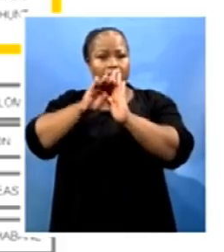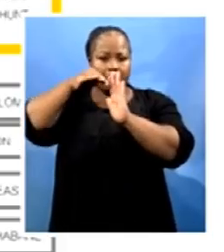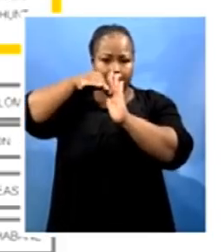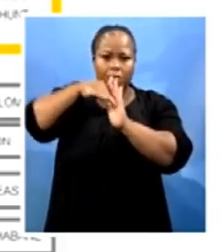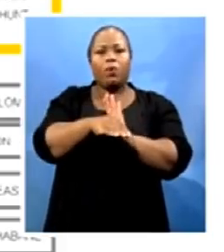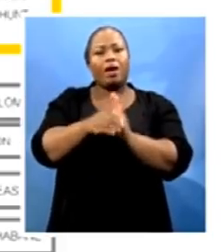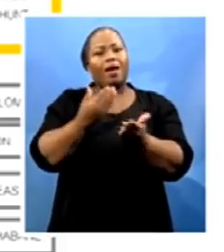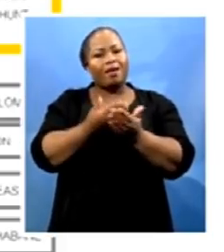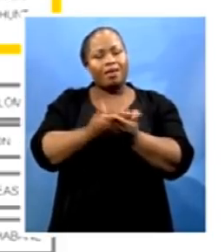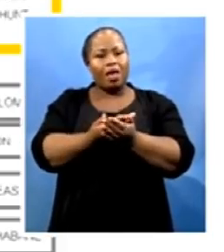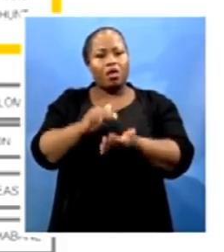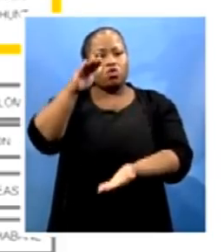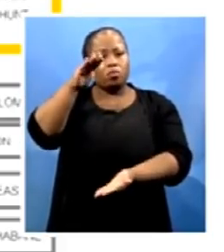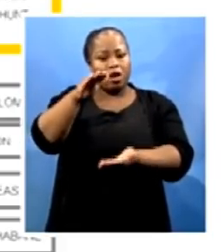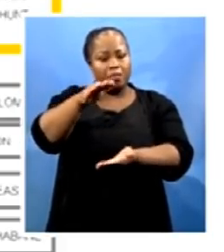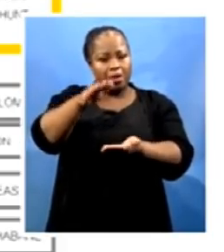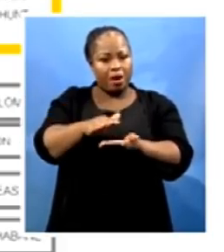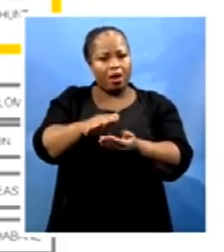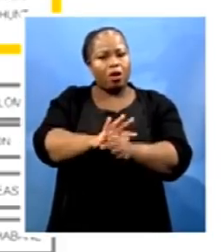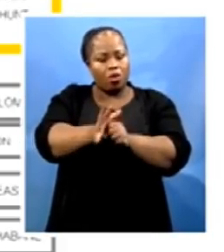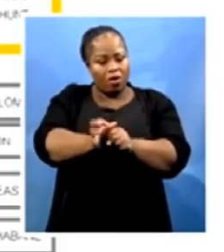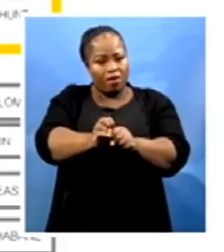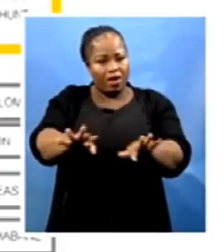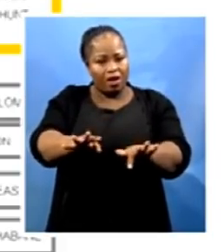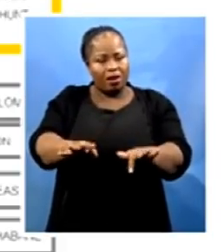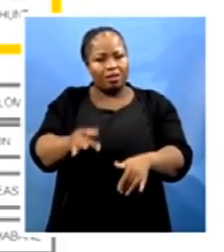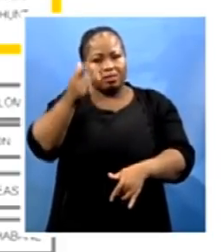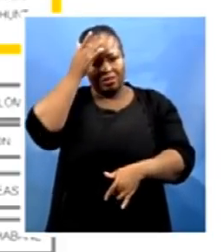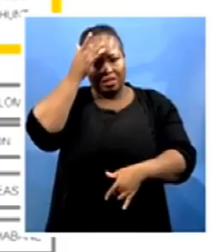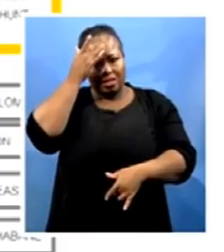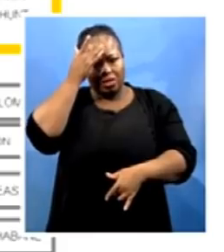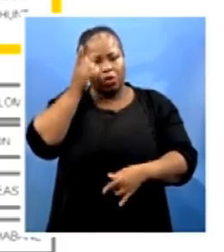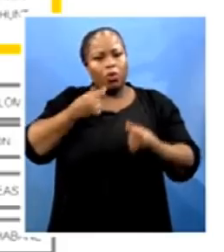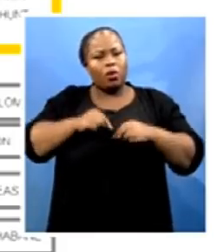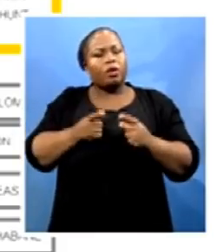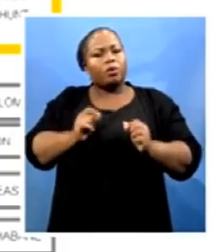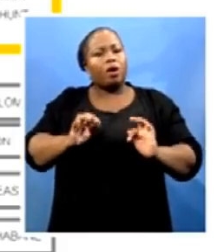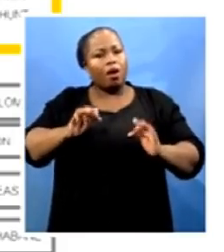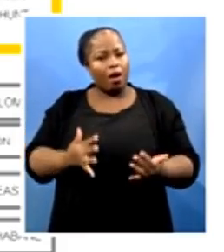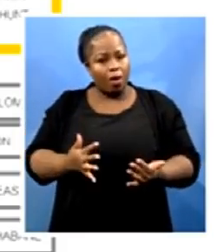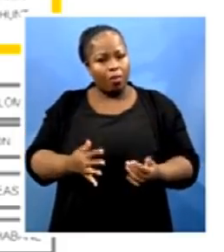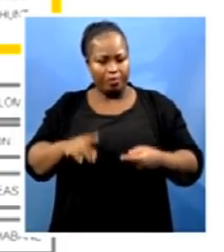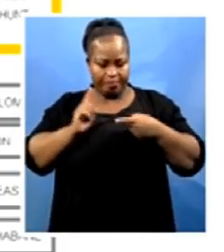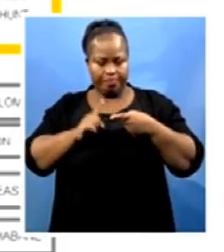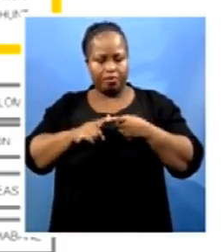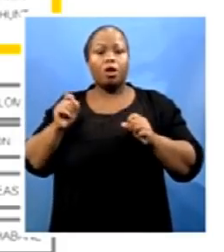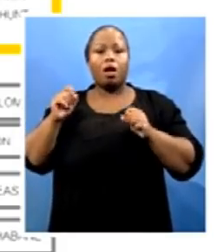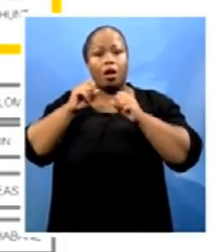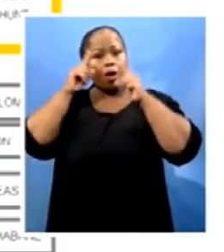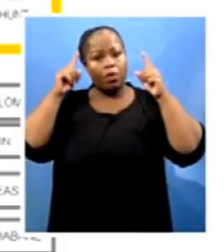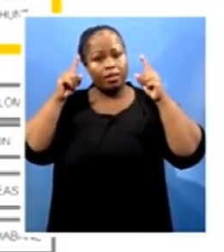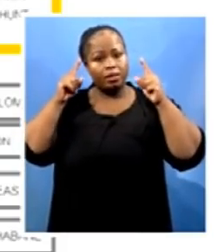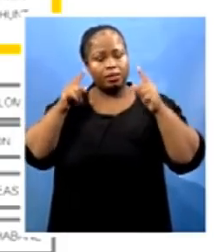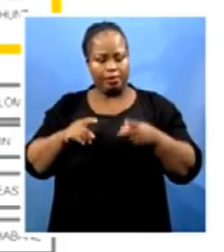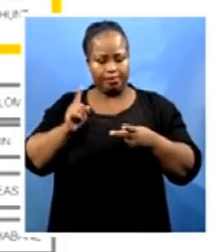COVID-19 is anchored in our ability to create awareness and educating one another to